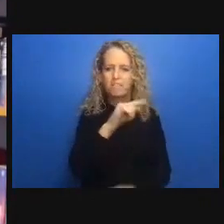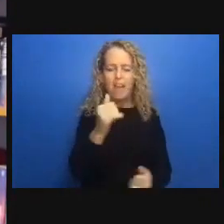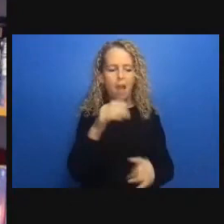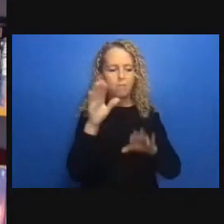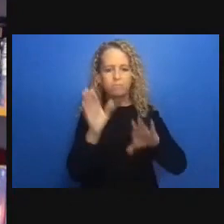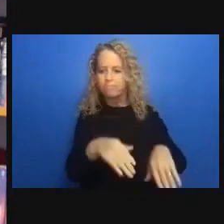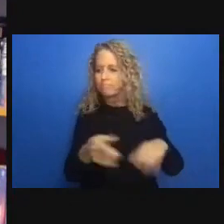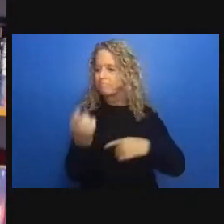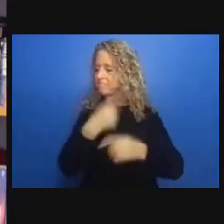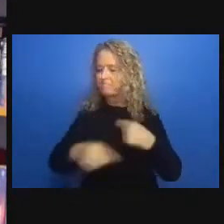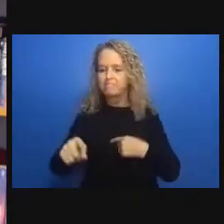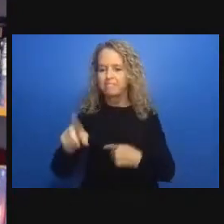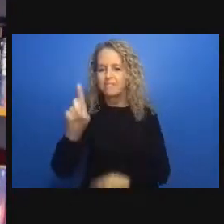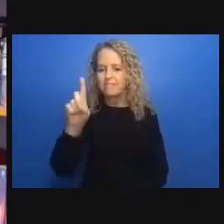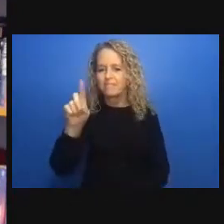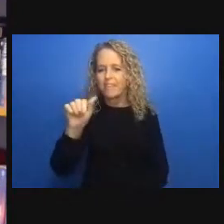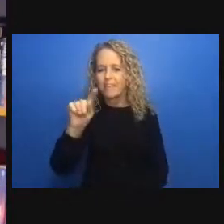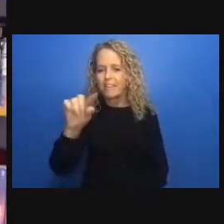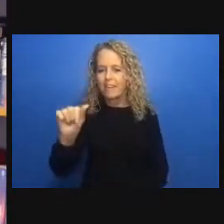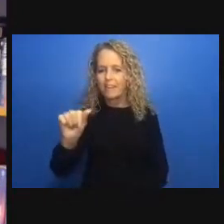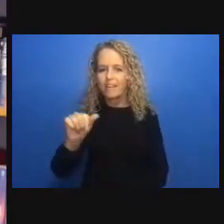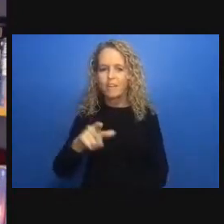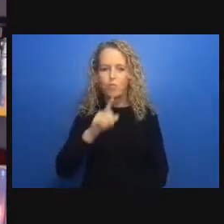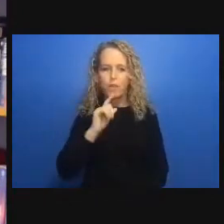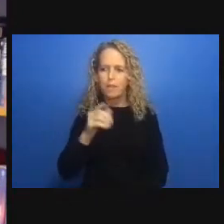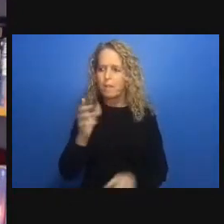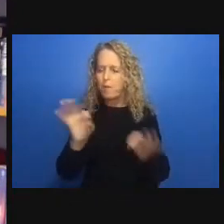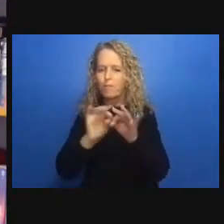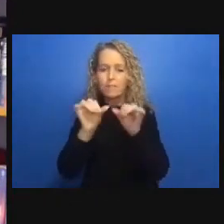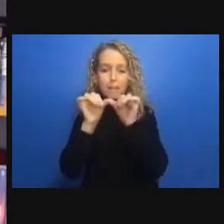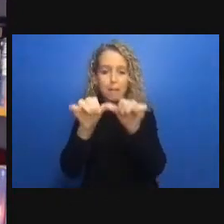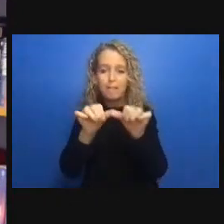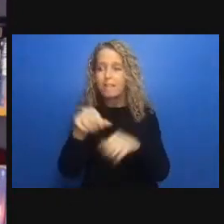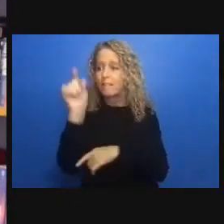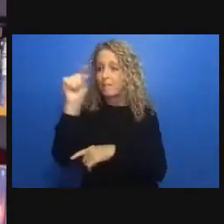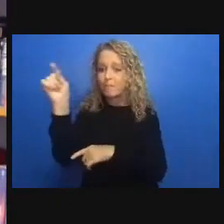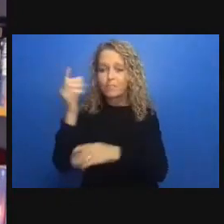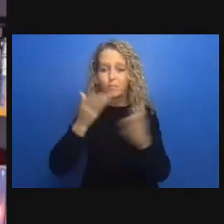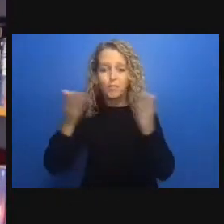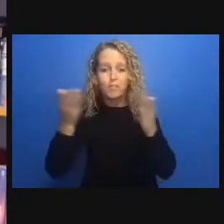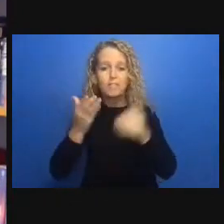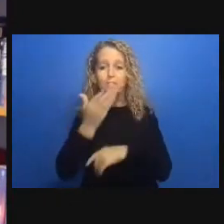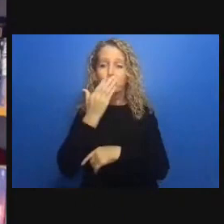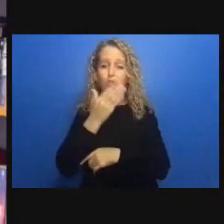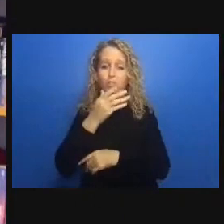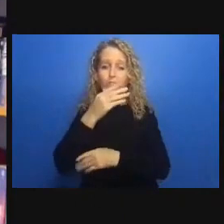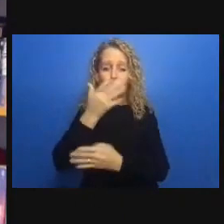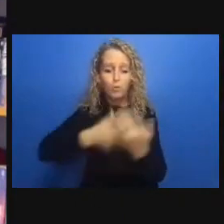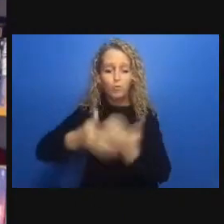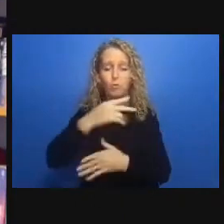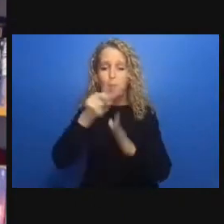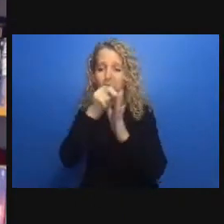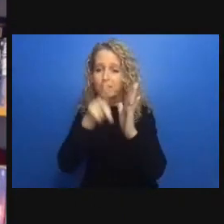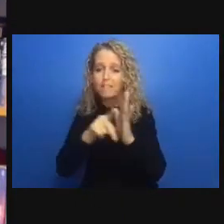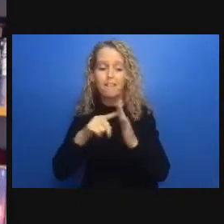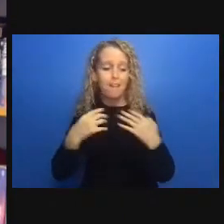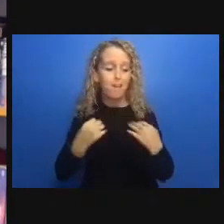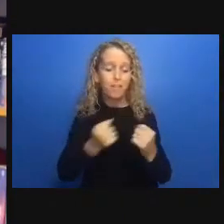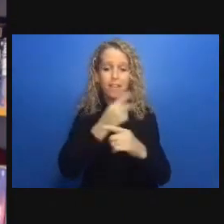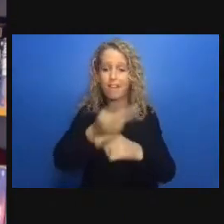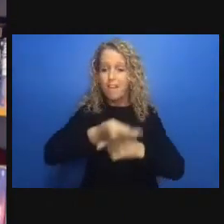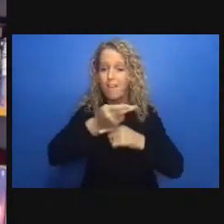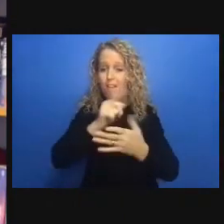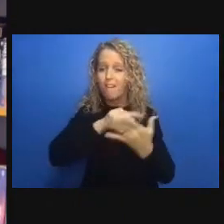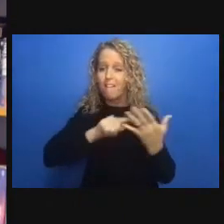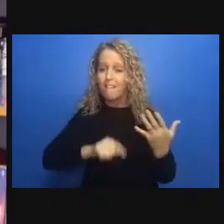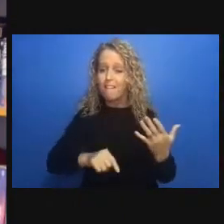intelligent planning, sustainability, government services, good social policy, healthcare, and really all of